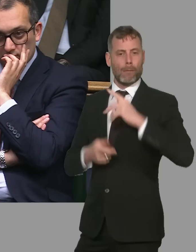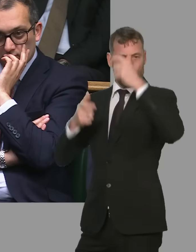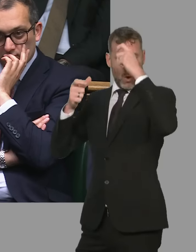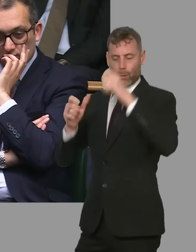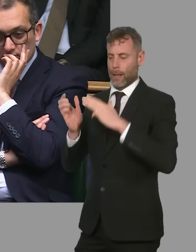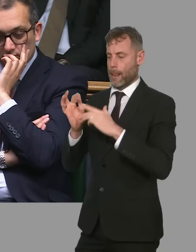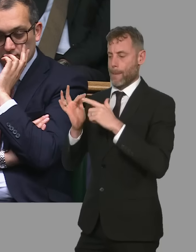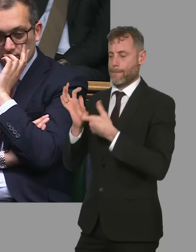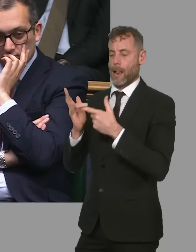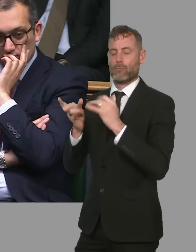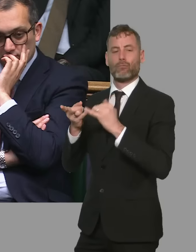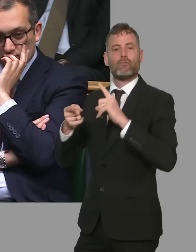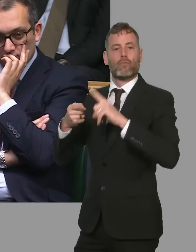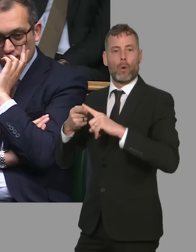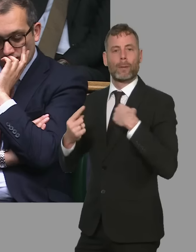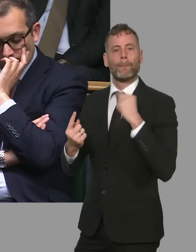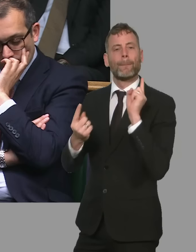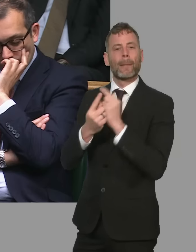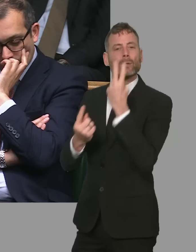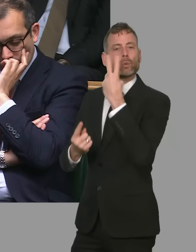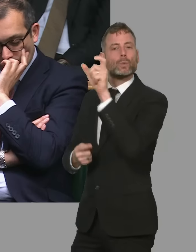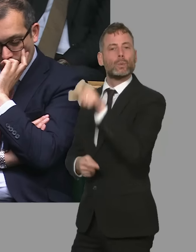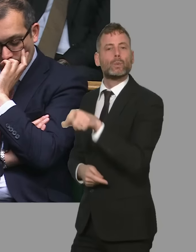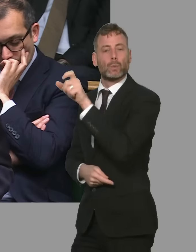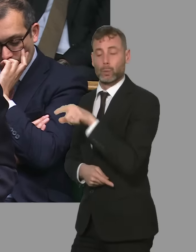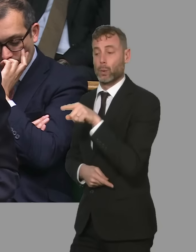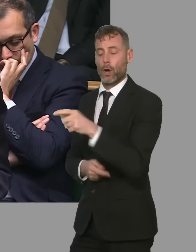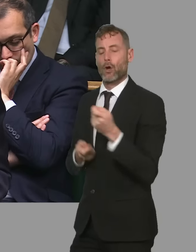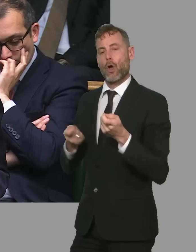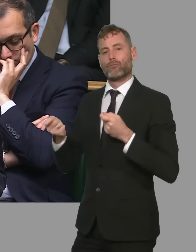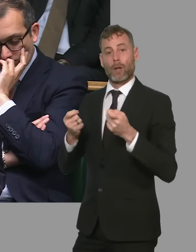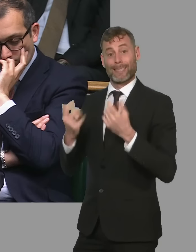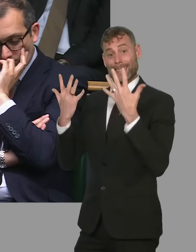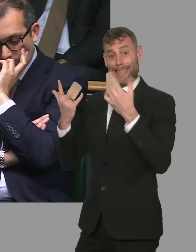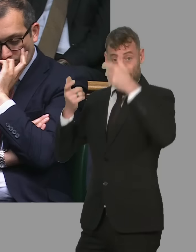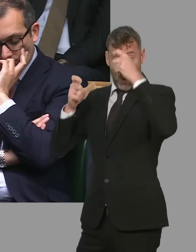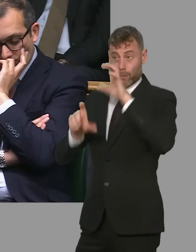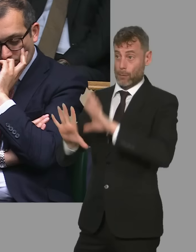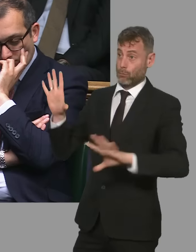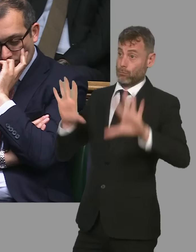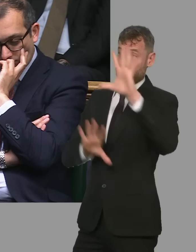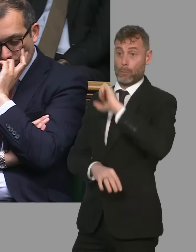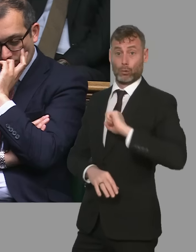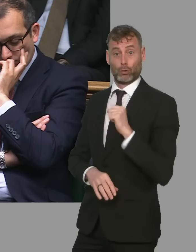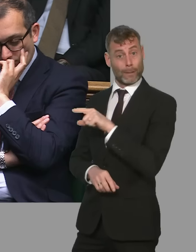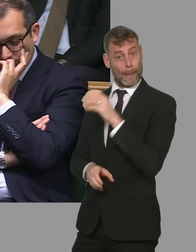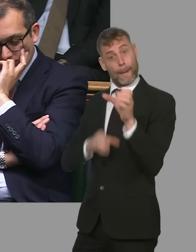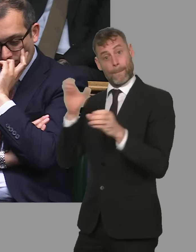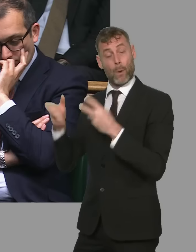Scotland. They employ over 250 people, but their national insurance bill is going up by